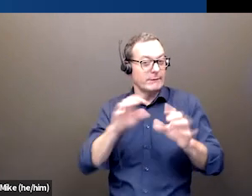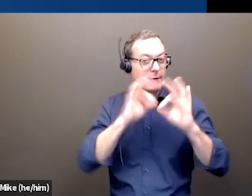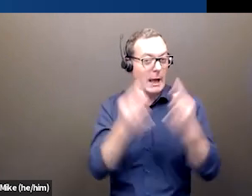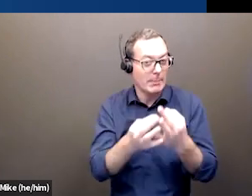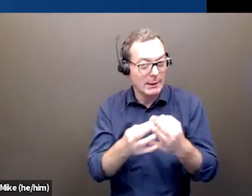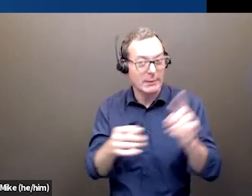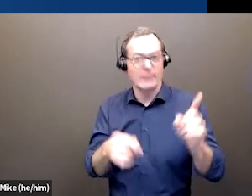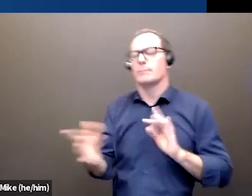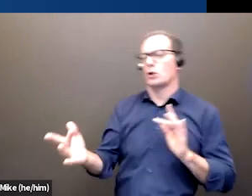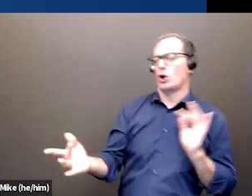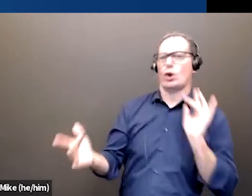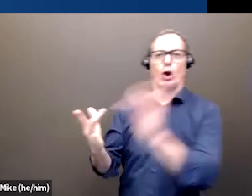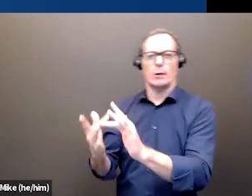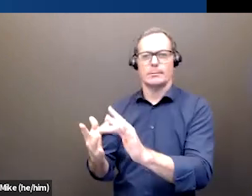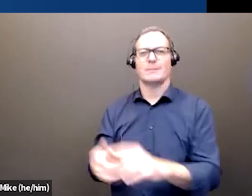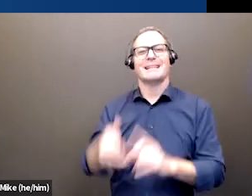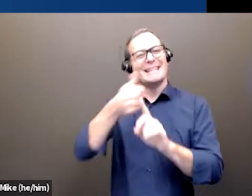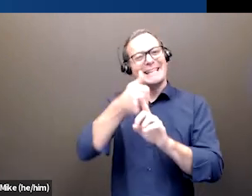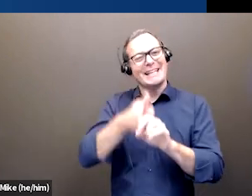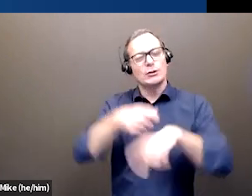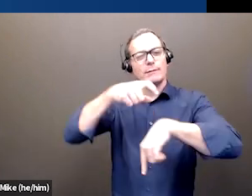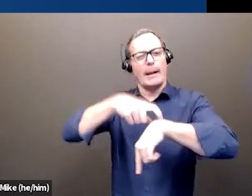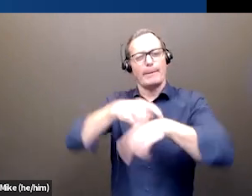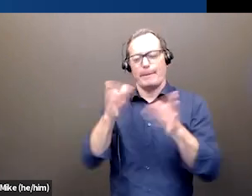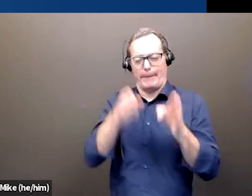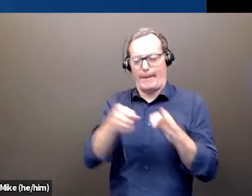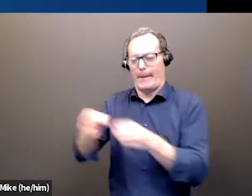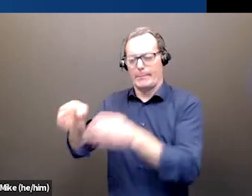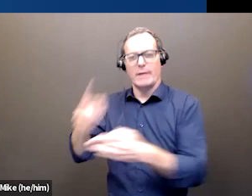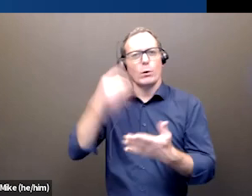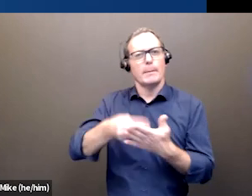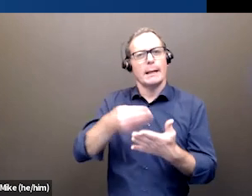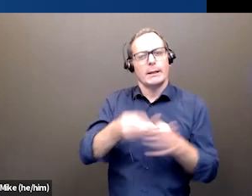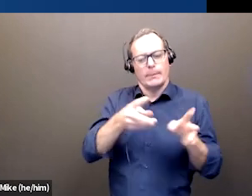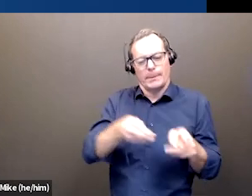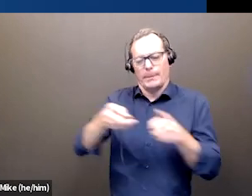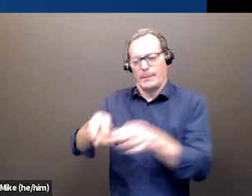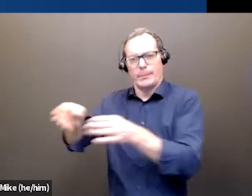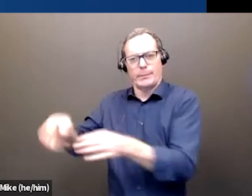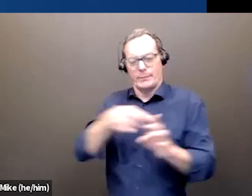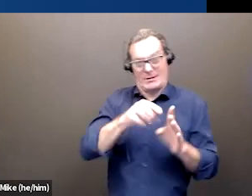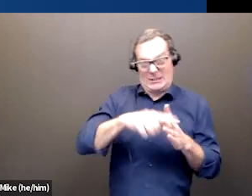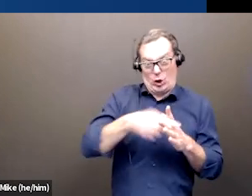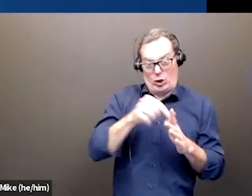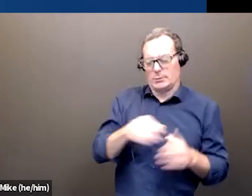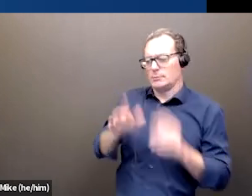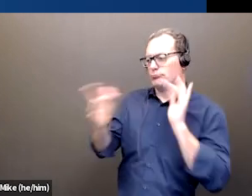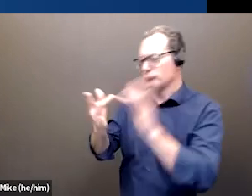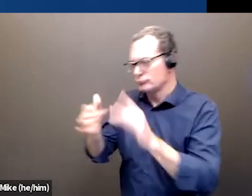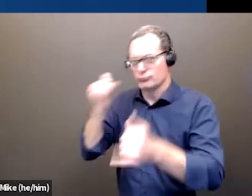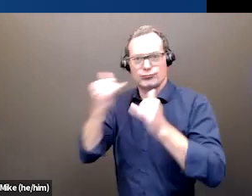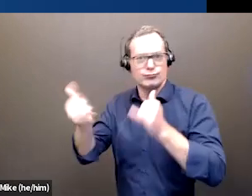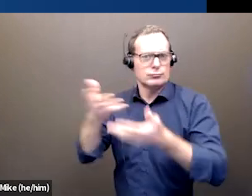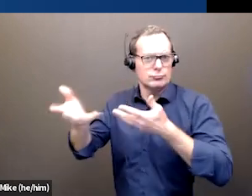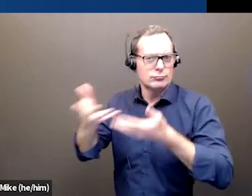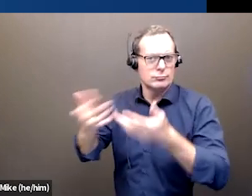by phone at the beginning of each funding period to offer support and conduct an interview that we create. Donna will talk more